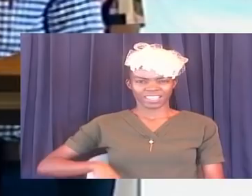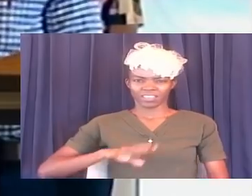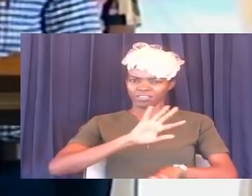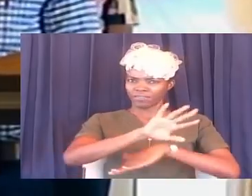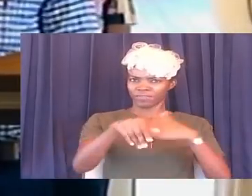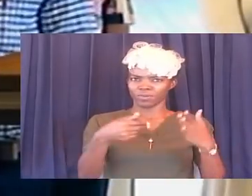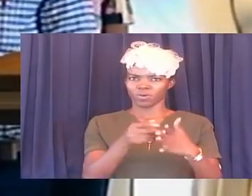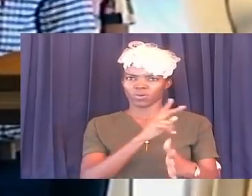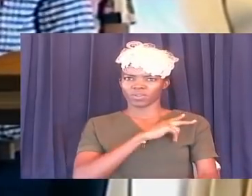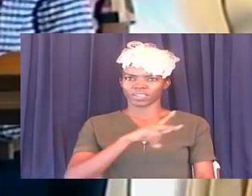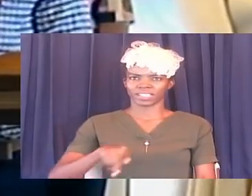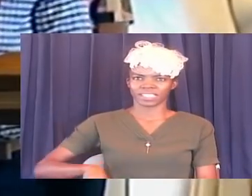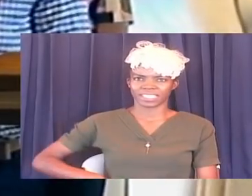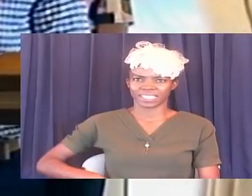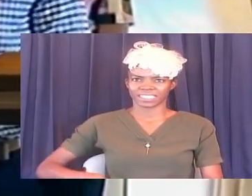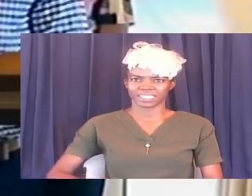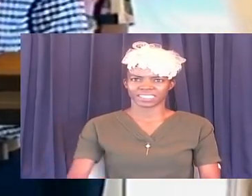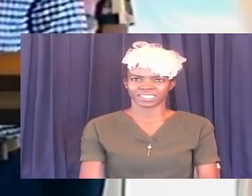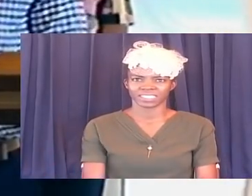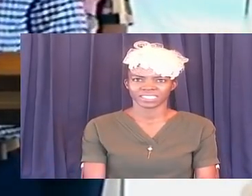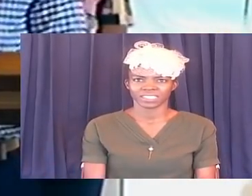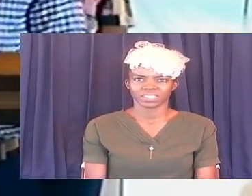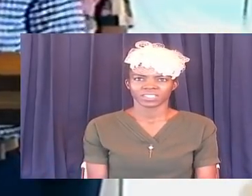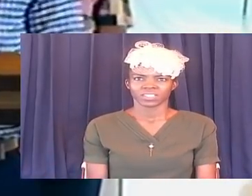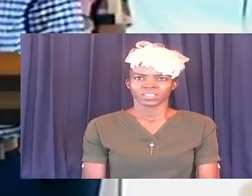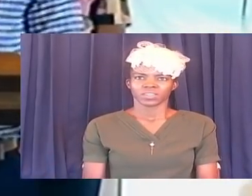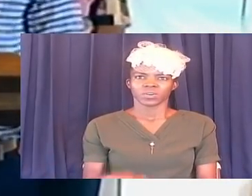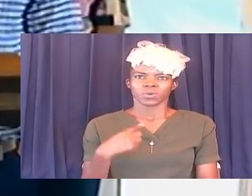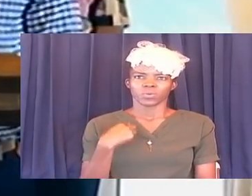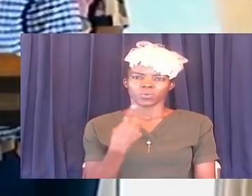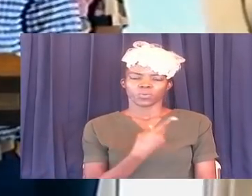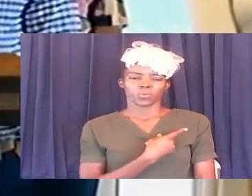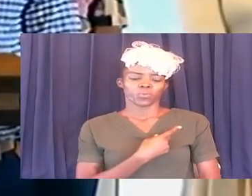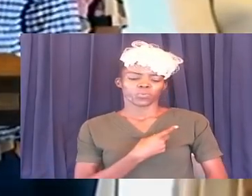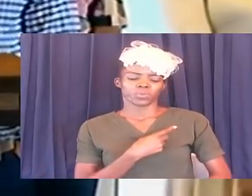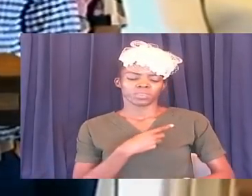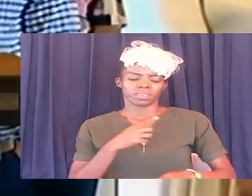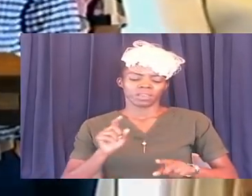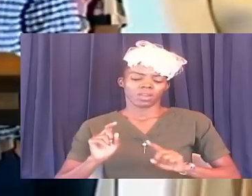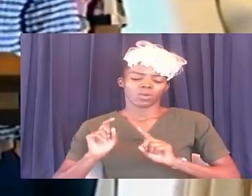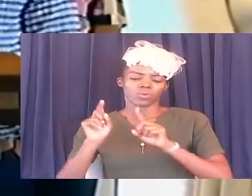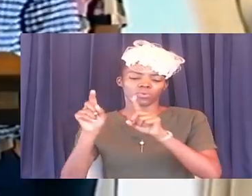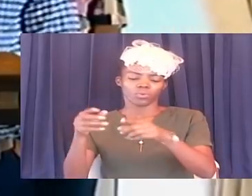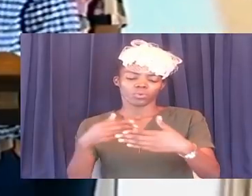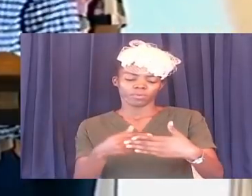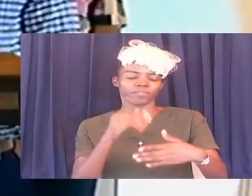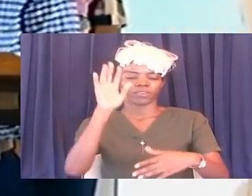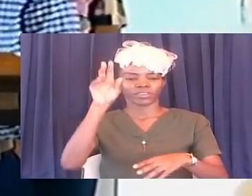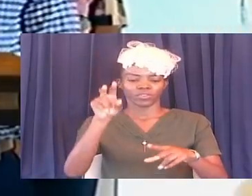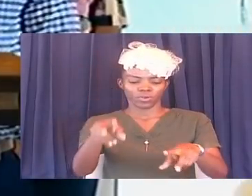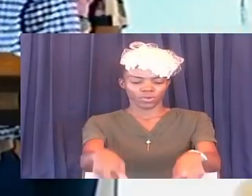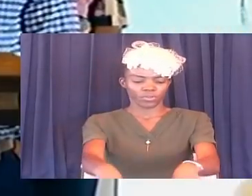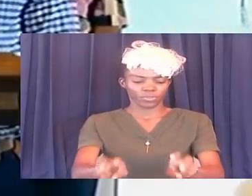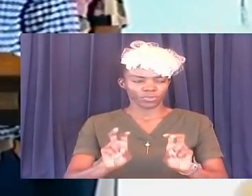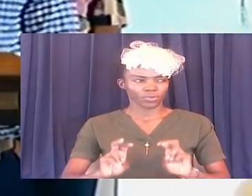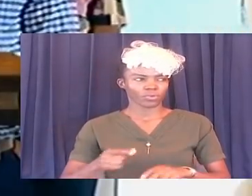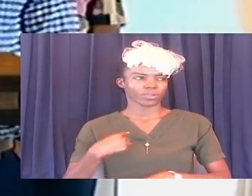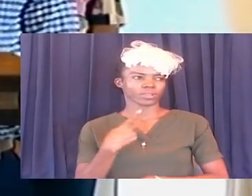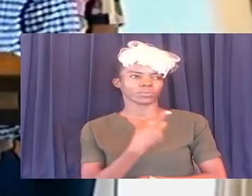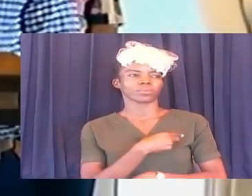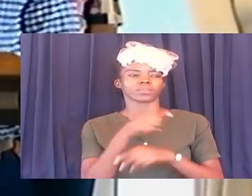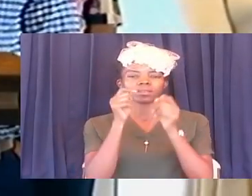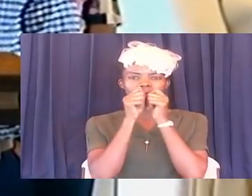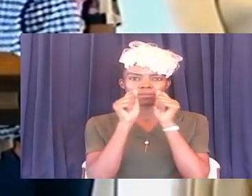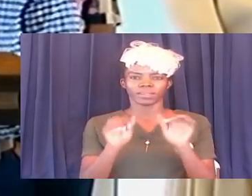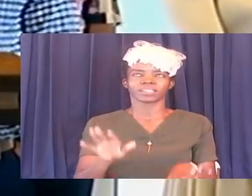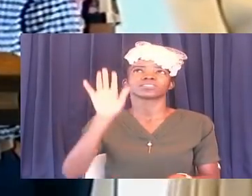conquering lion of the tribe of Judah, we approach your throne one more time, And we want to bless your name, and we want